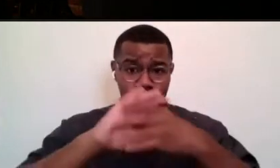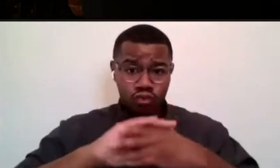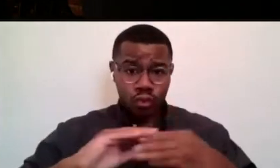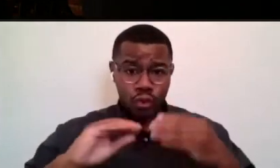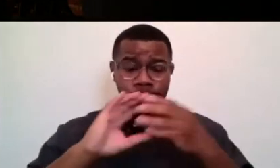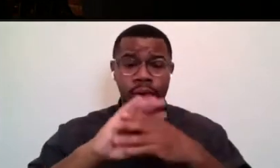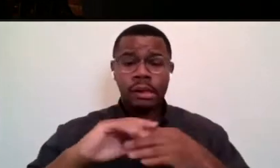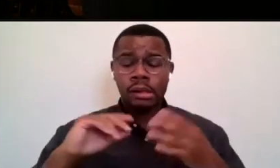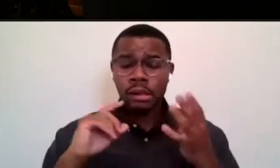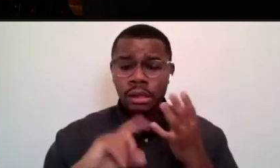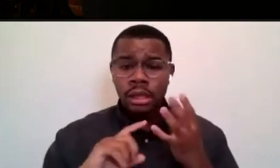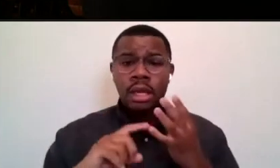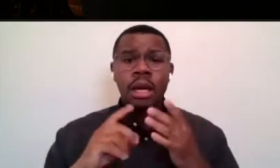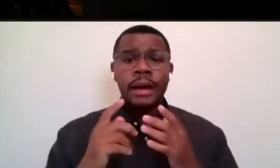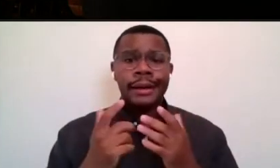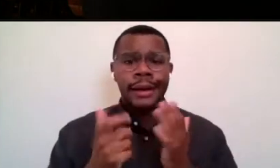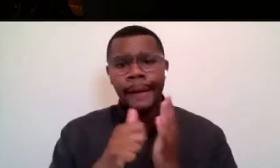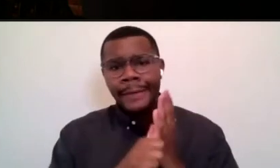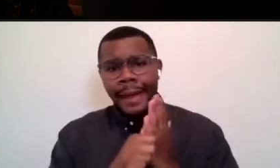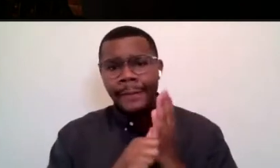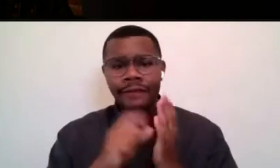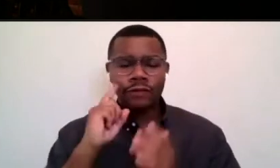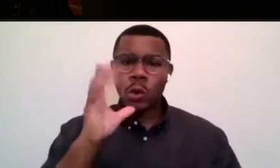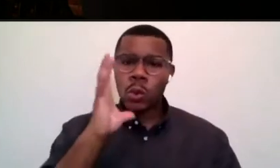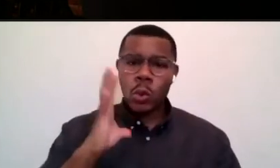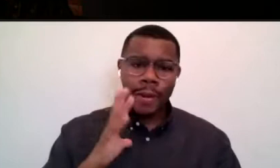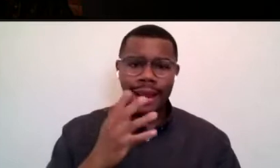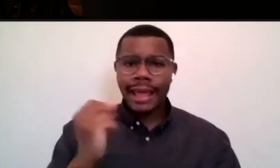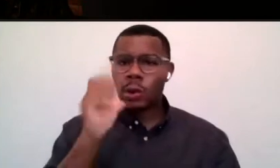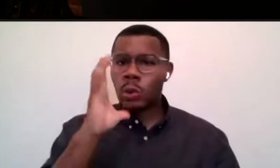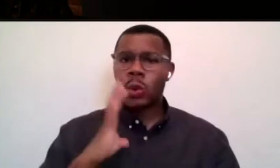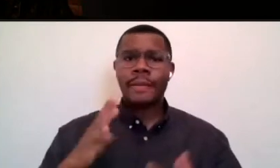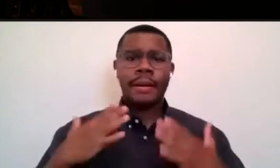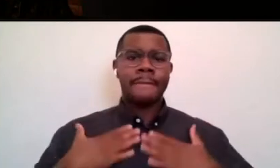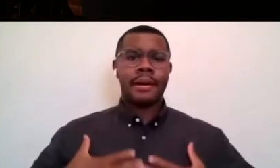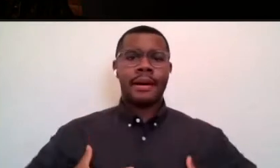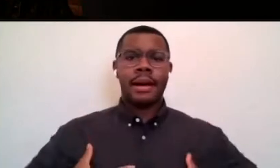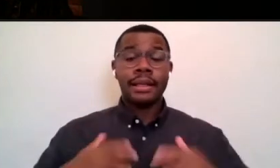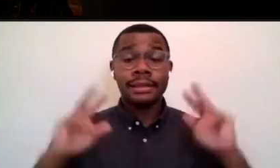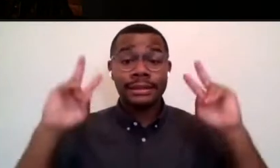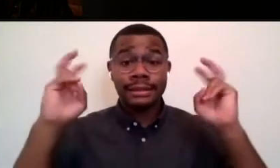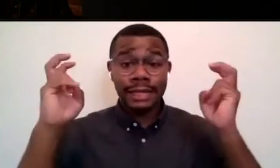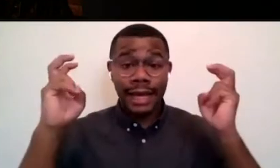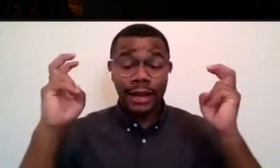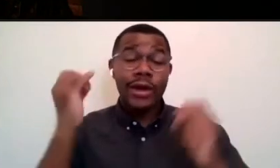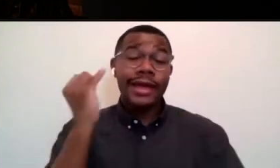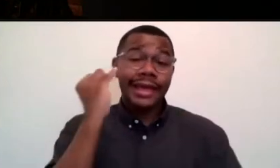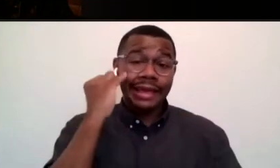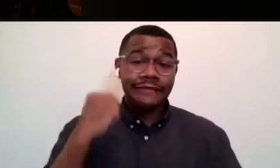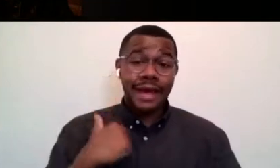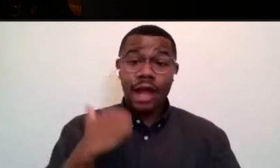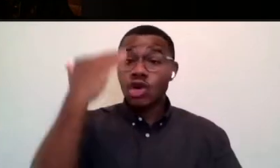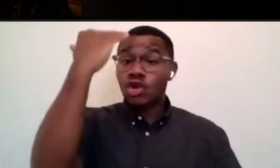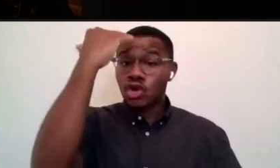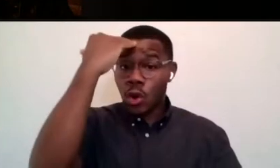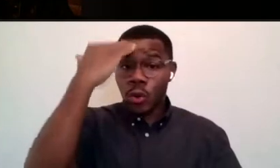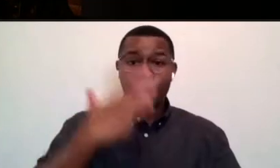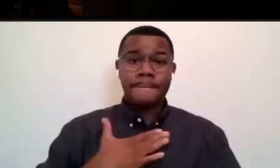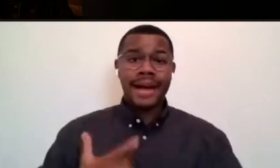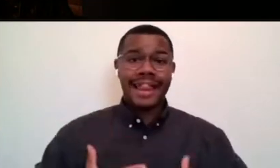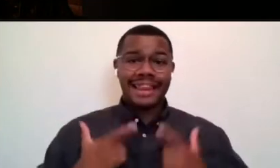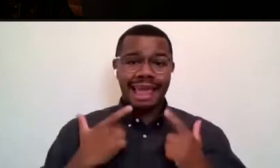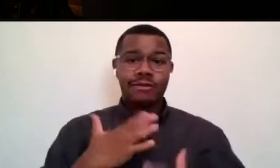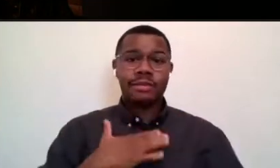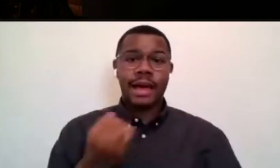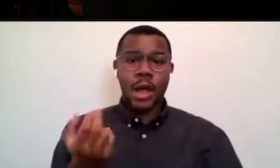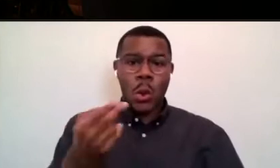women and women's bodies. And it's entitled, If I Had Known My Life Was My Own. you know, versus all the things that